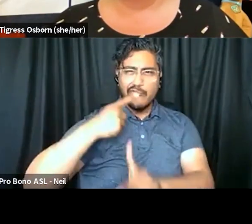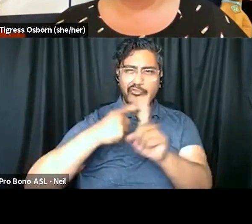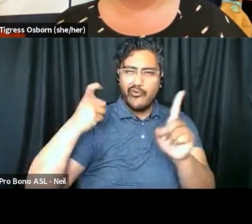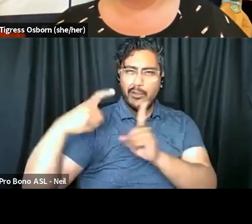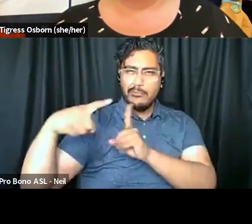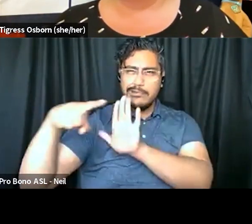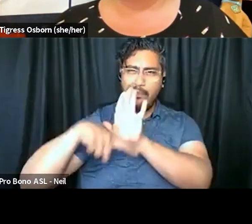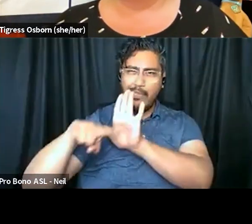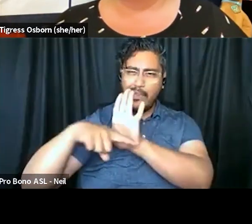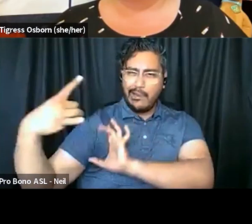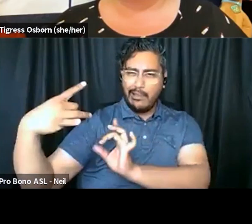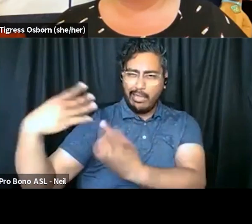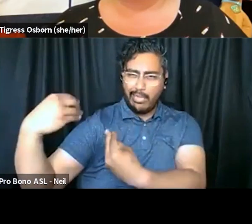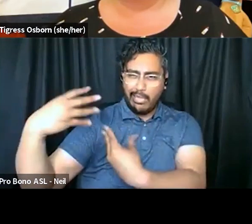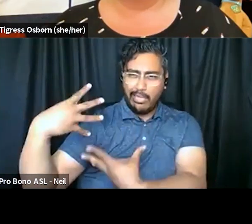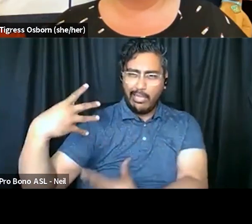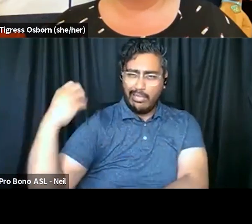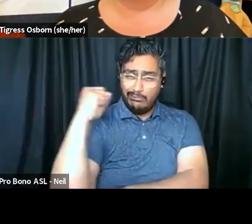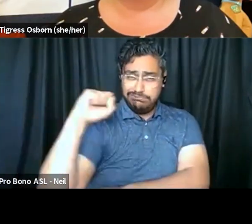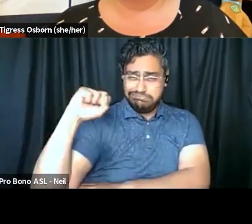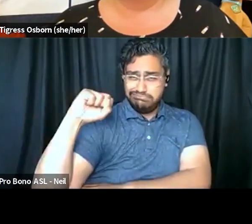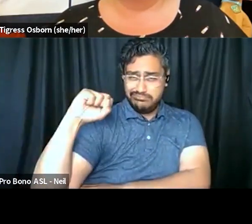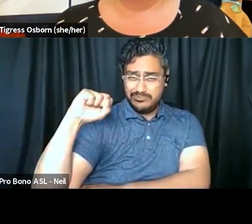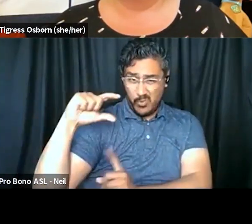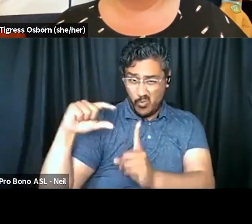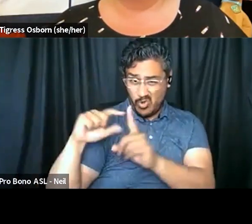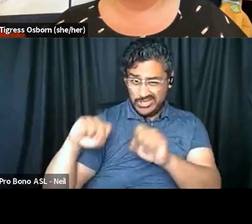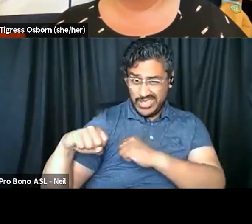our bodies? Could words ever do that?